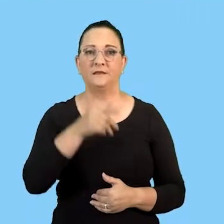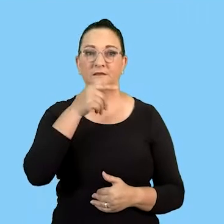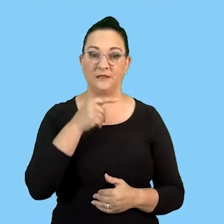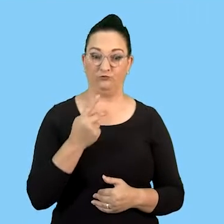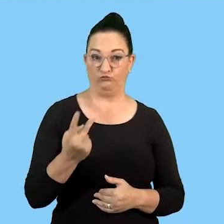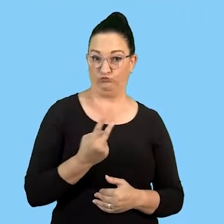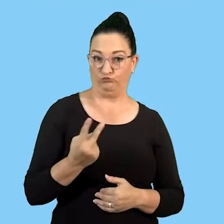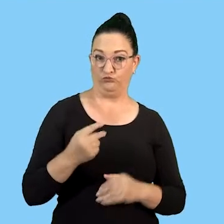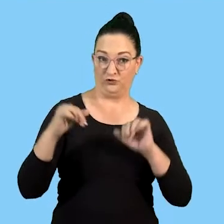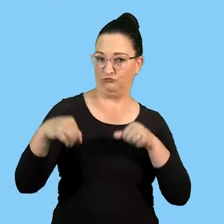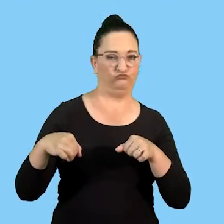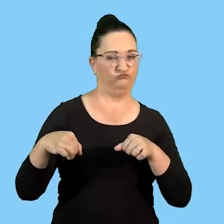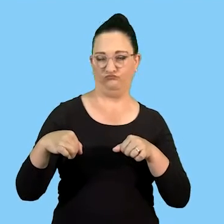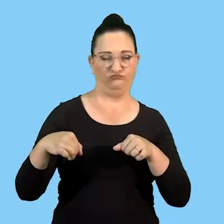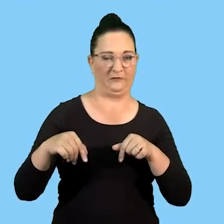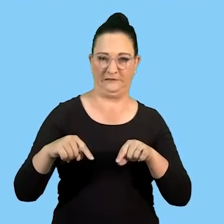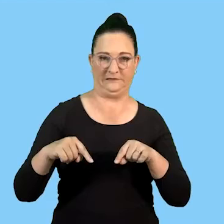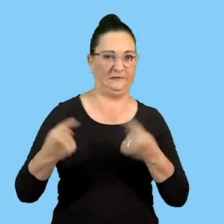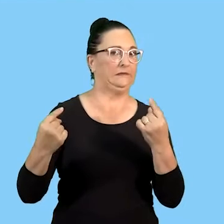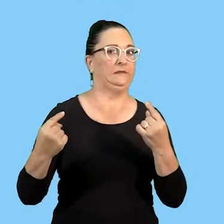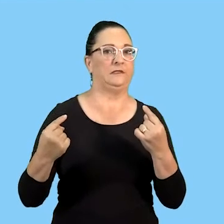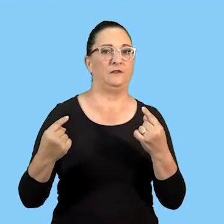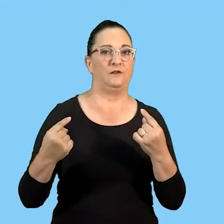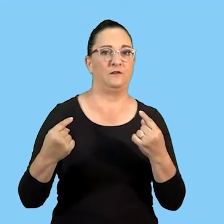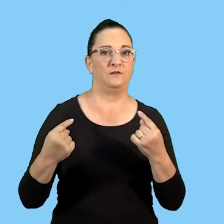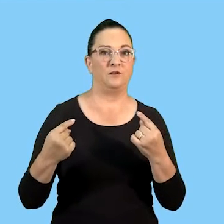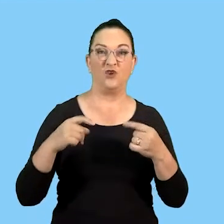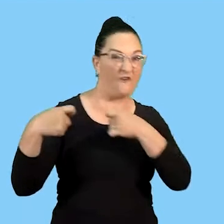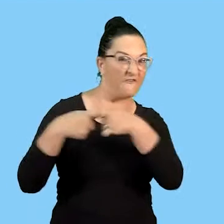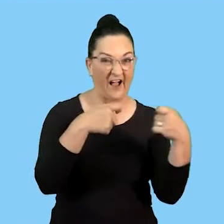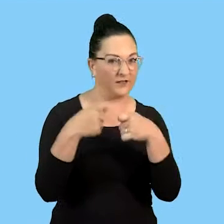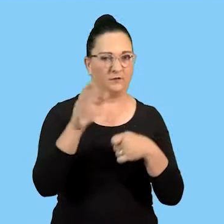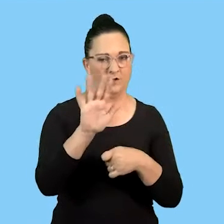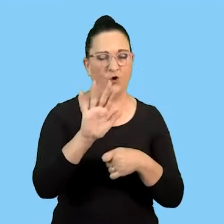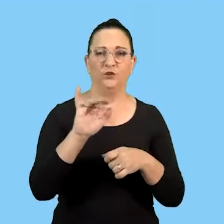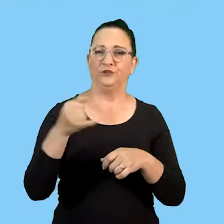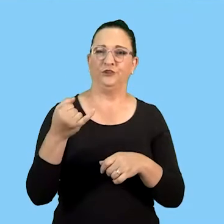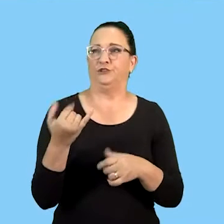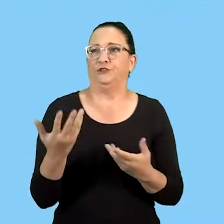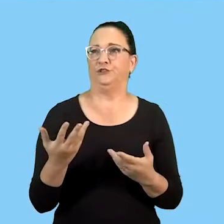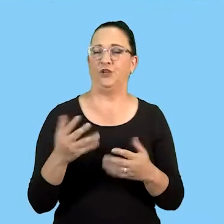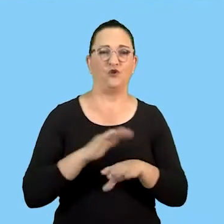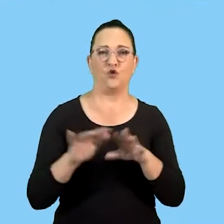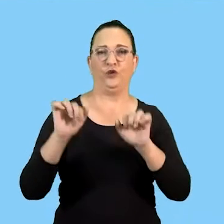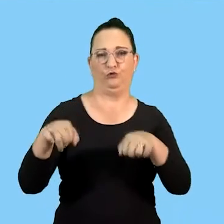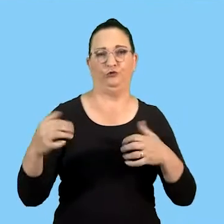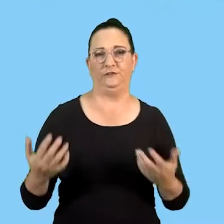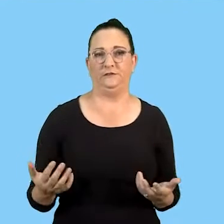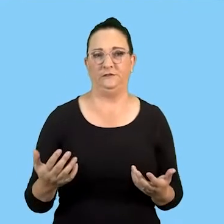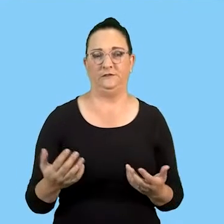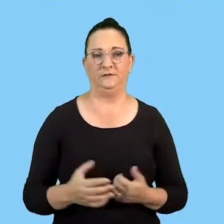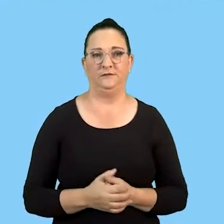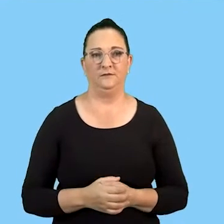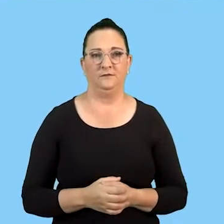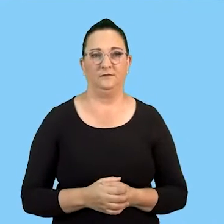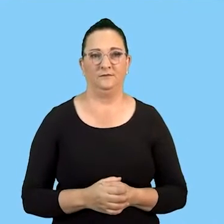a disagreement between individuals. It's not a fight, it's a disagreement. It's just two or more people who